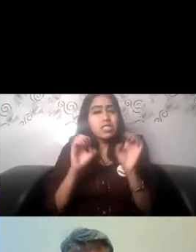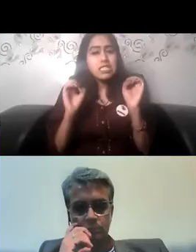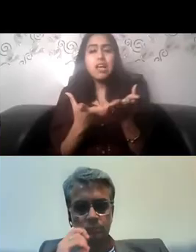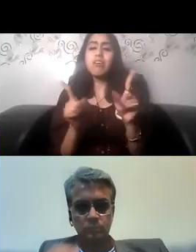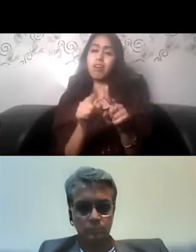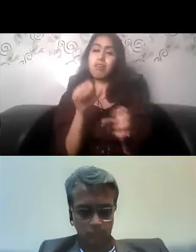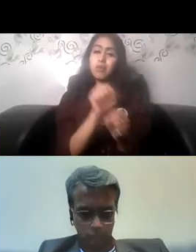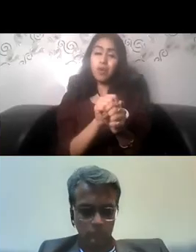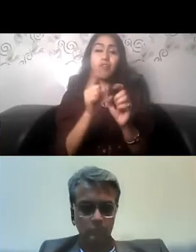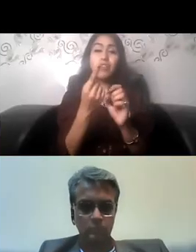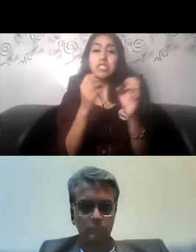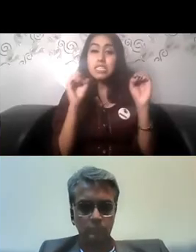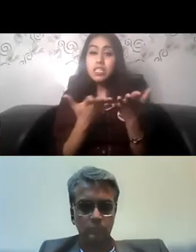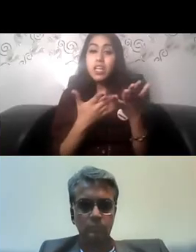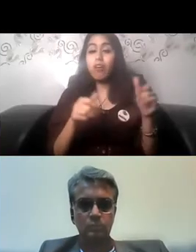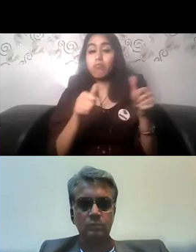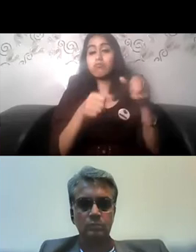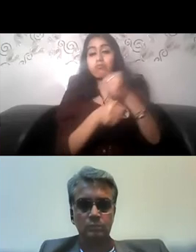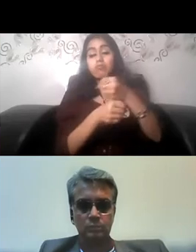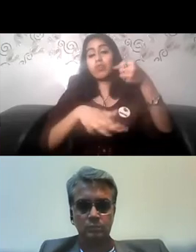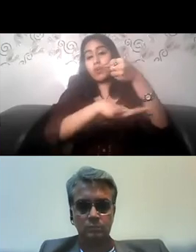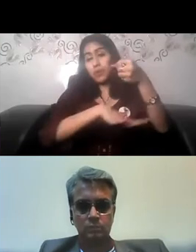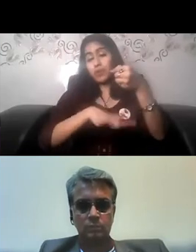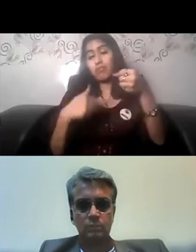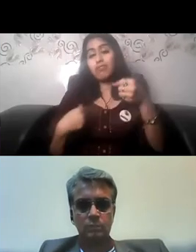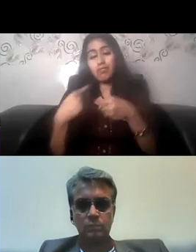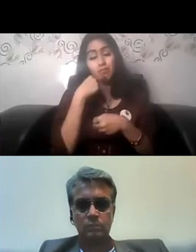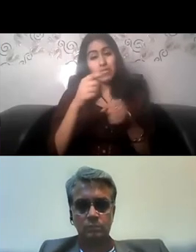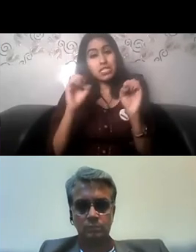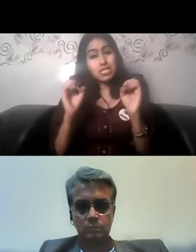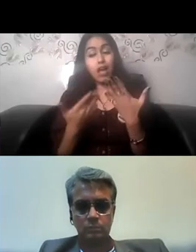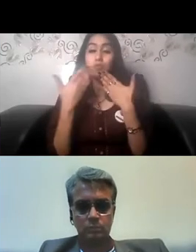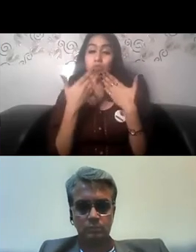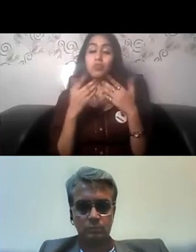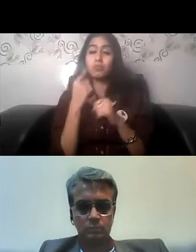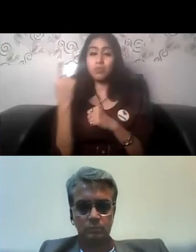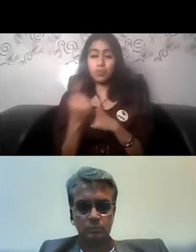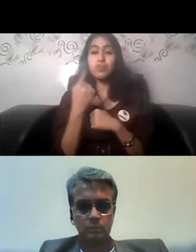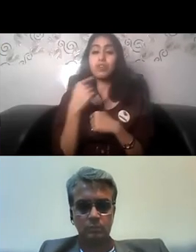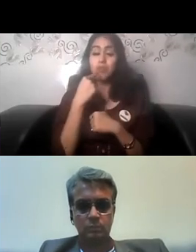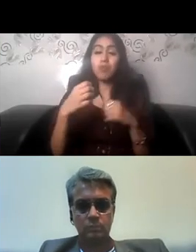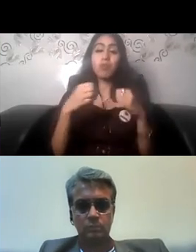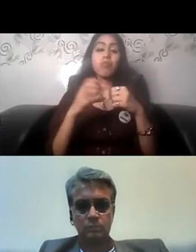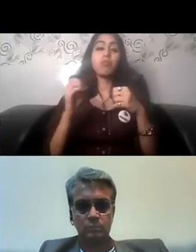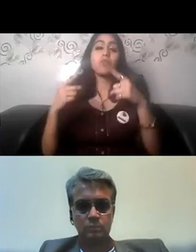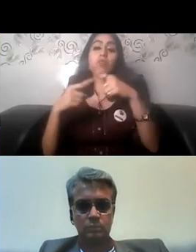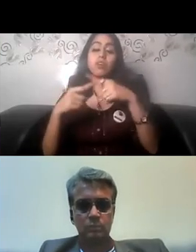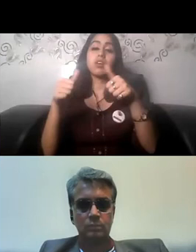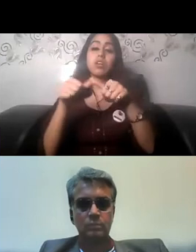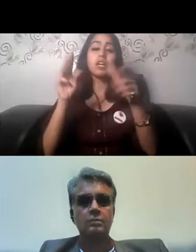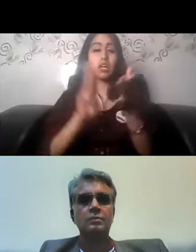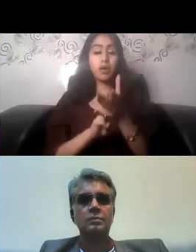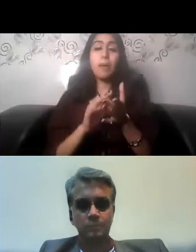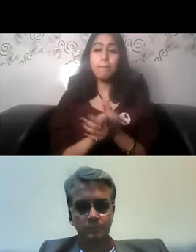right from the bottom and sort of work down from the bottom upwards. In their mind over